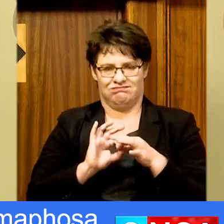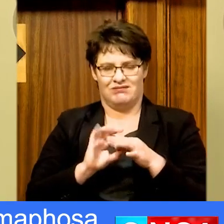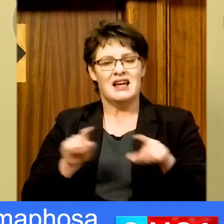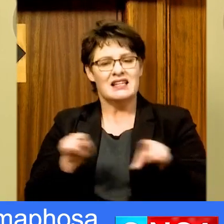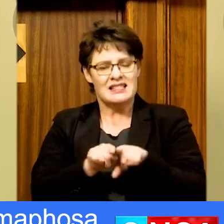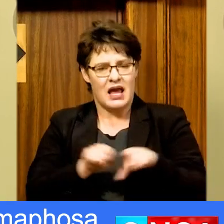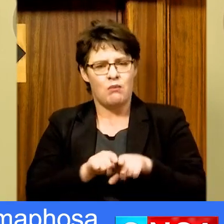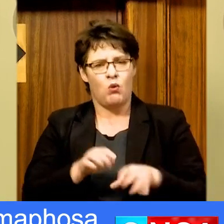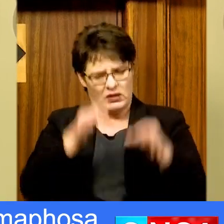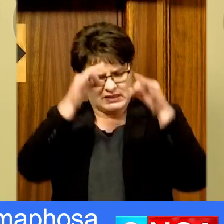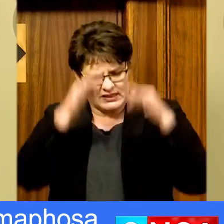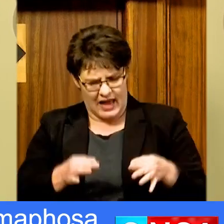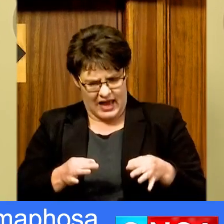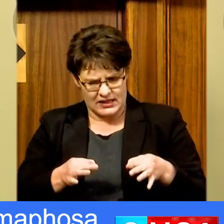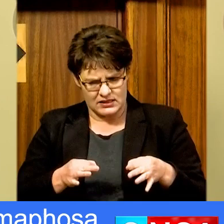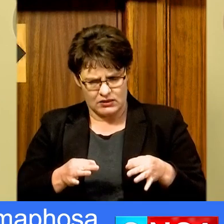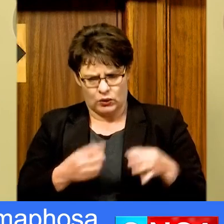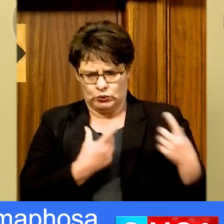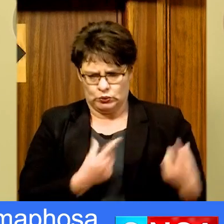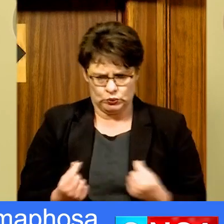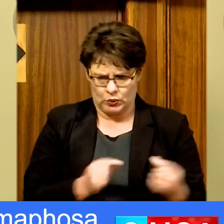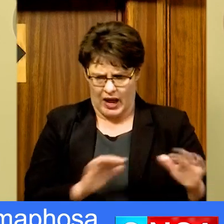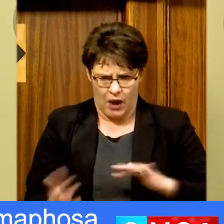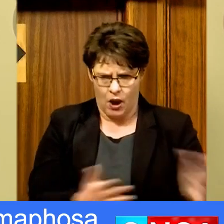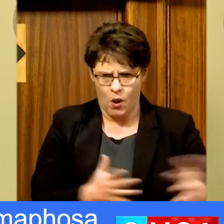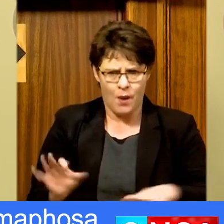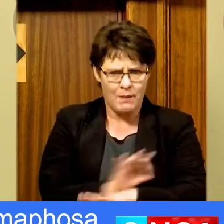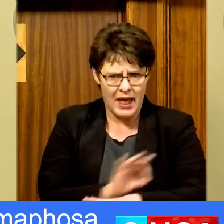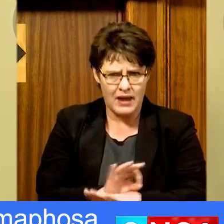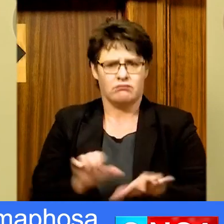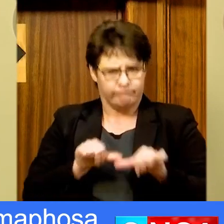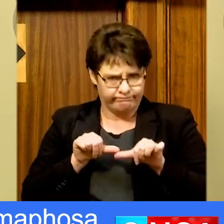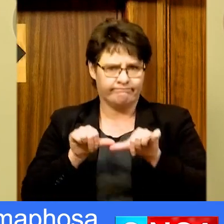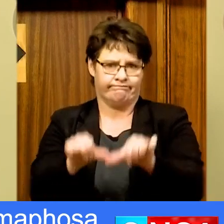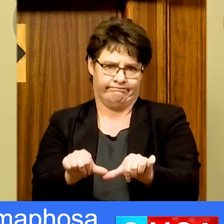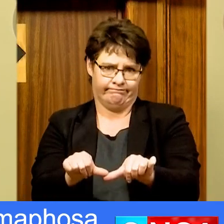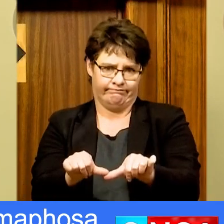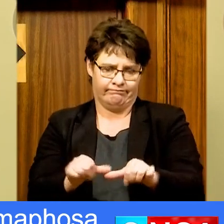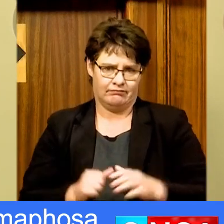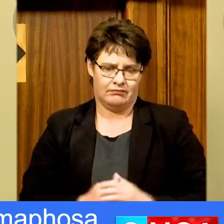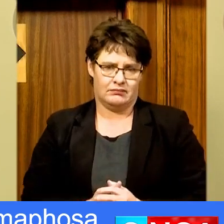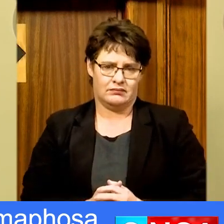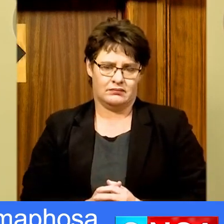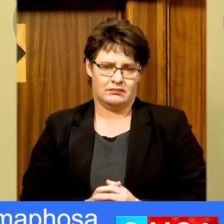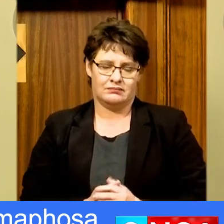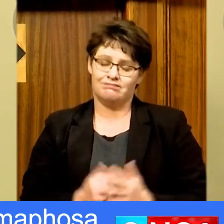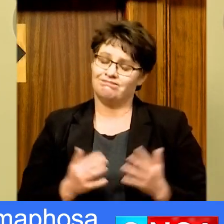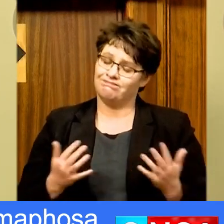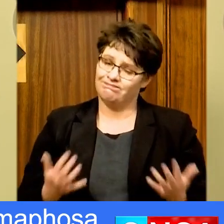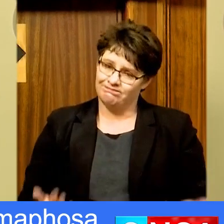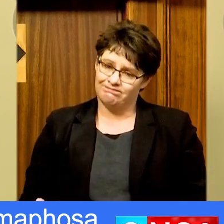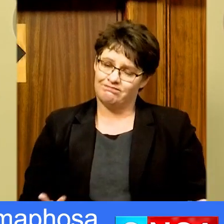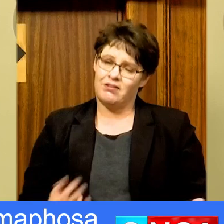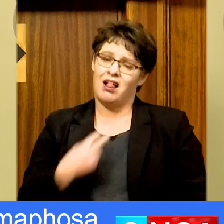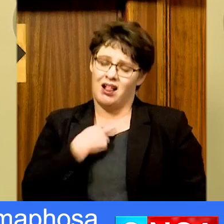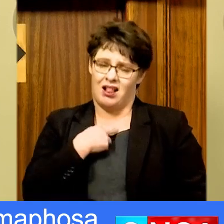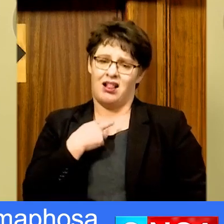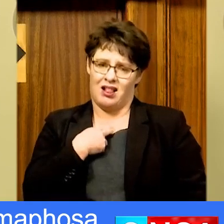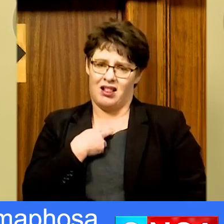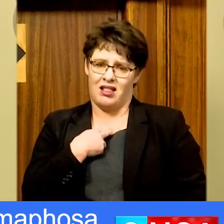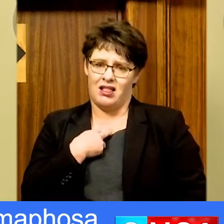maintaining our resolve as South Africans. But now, the surge in